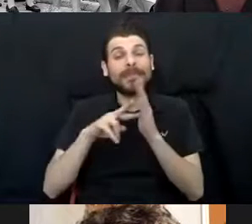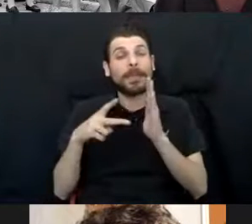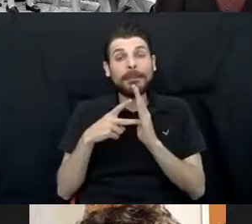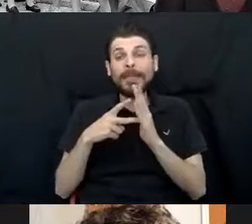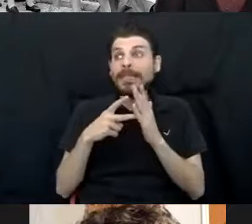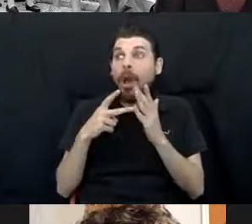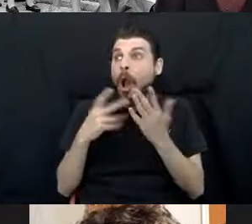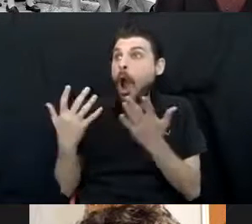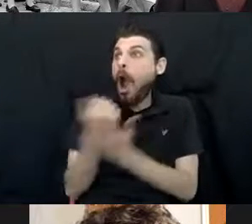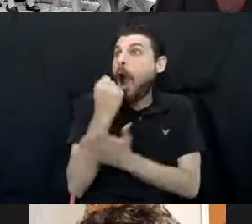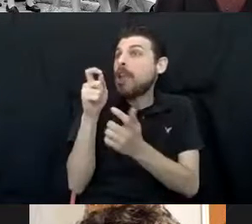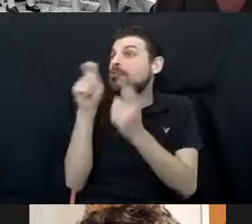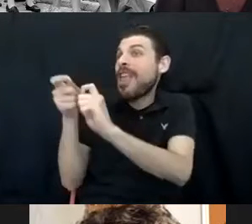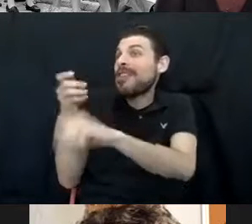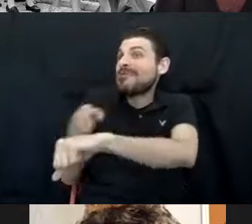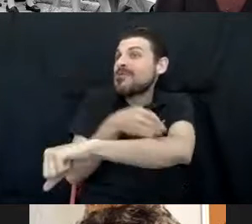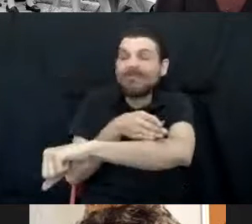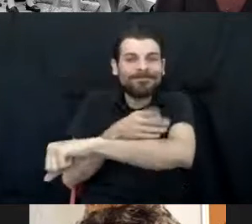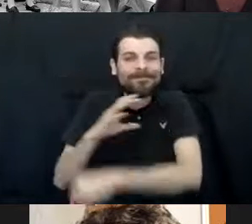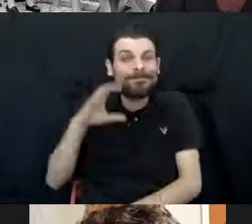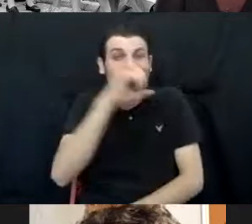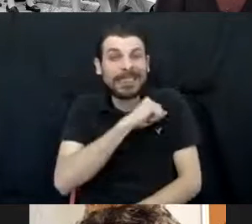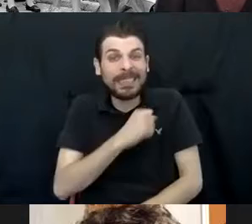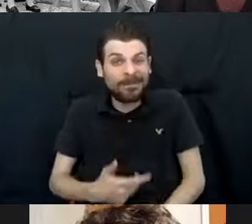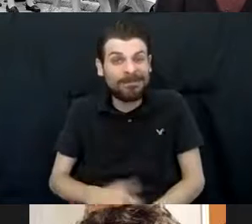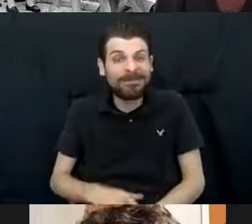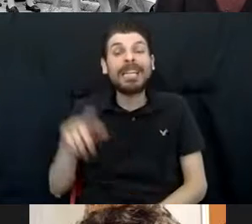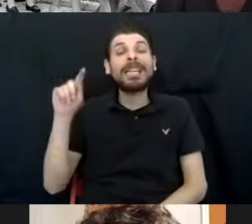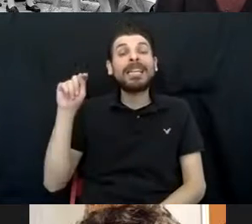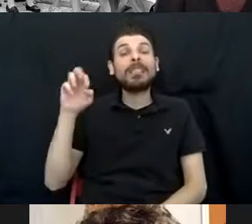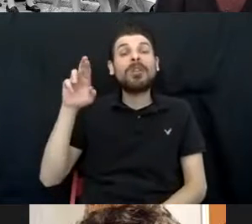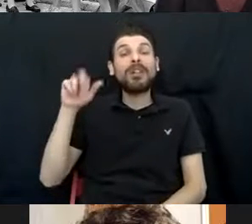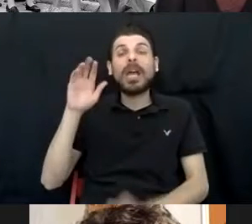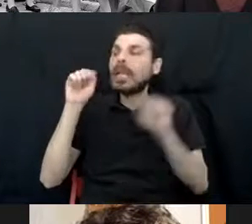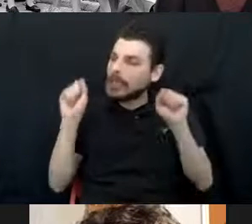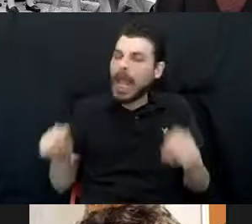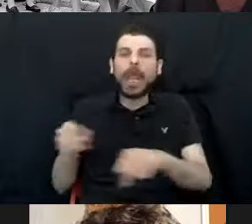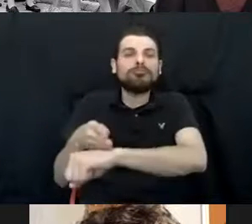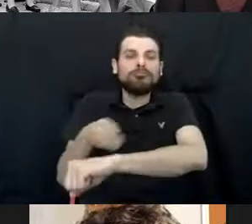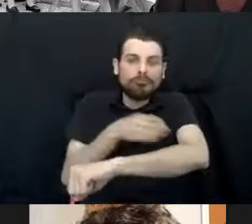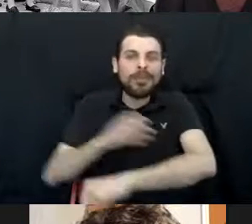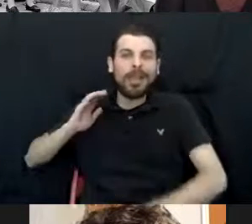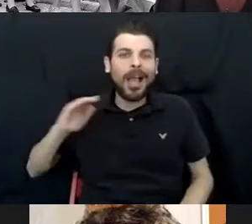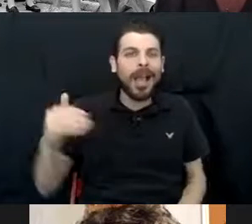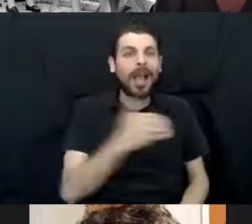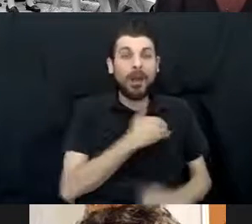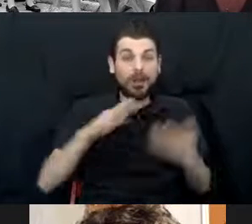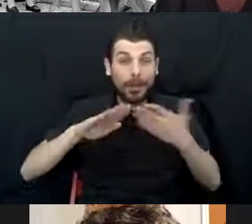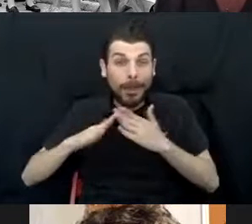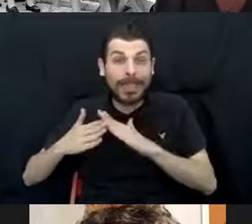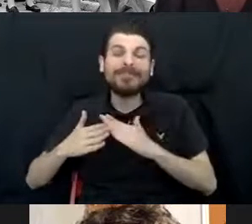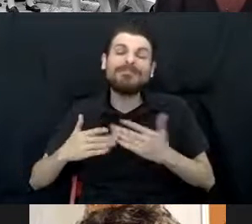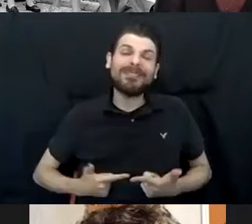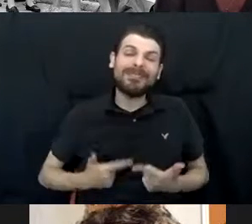difference. Teressa can make a concrete difference in all of our lives. Please support her, step